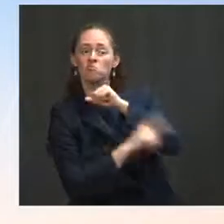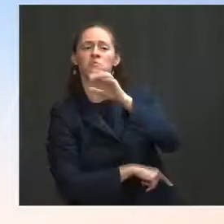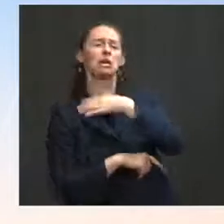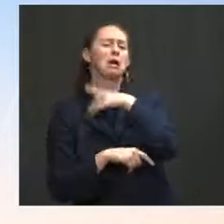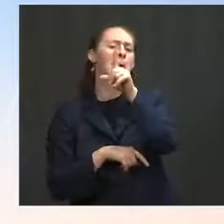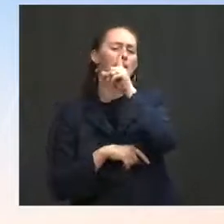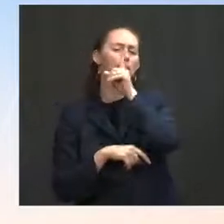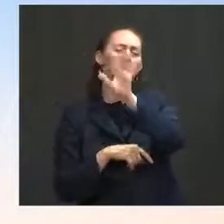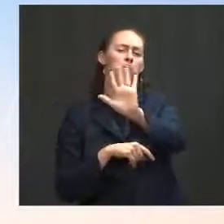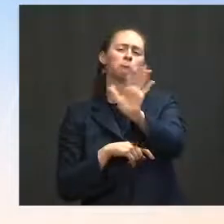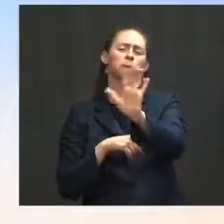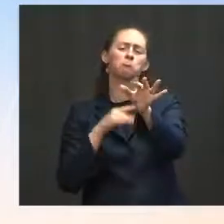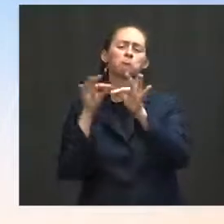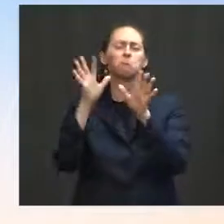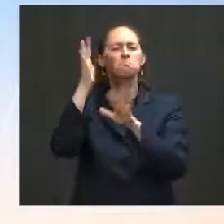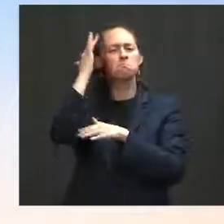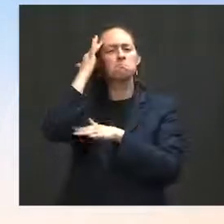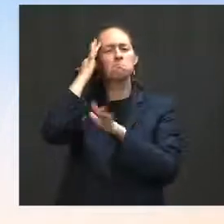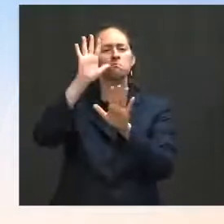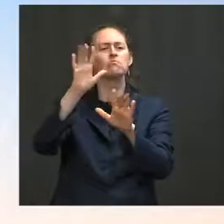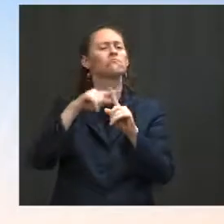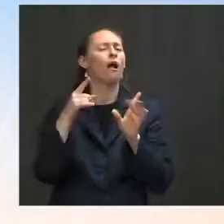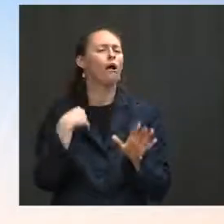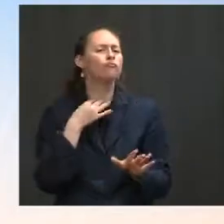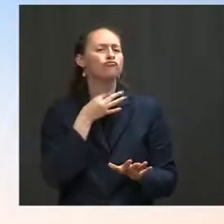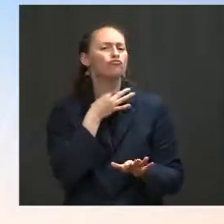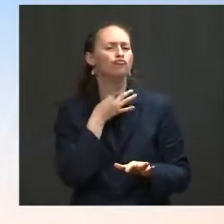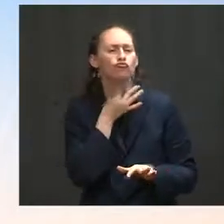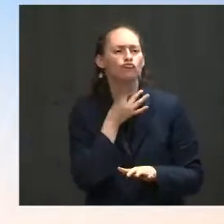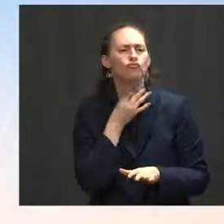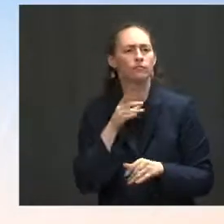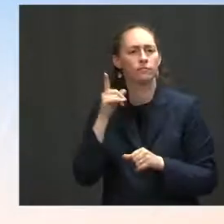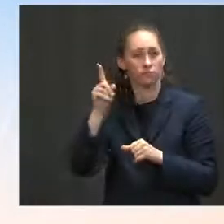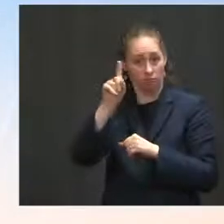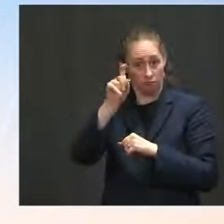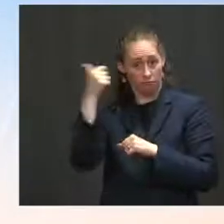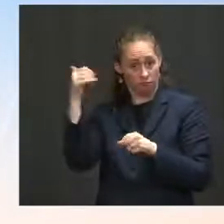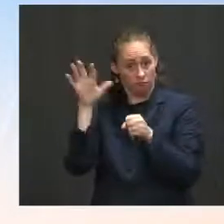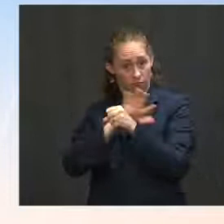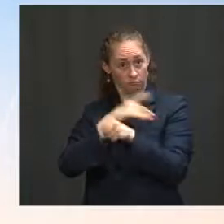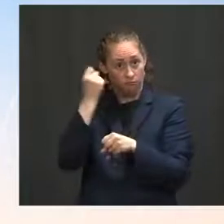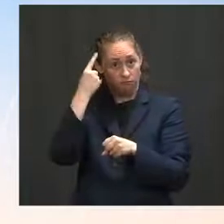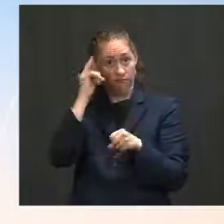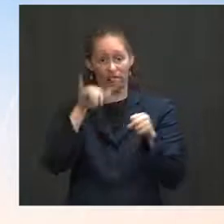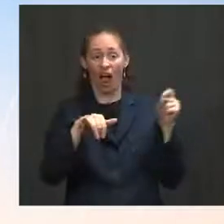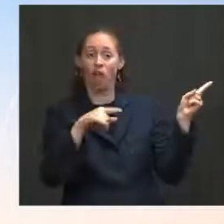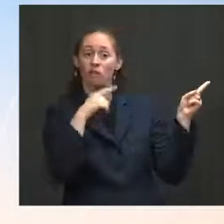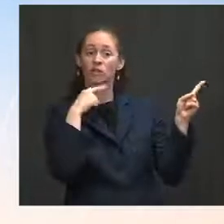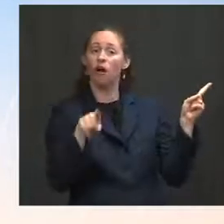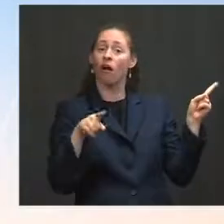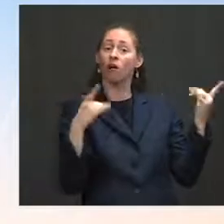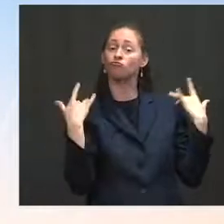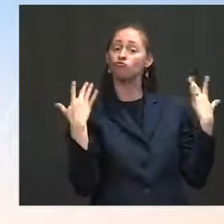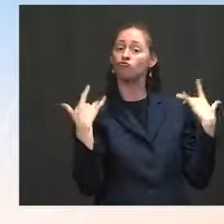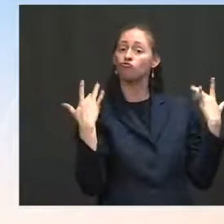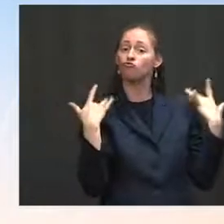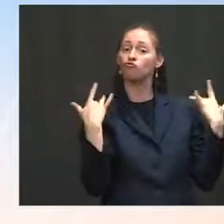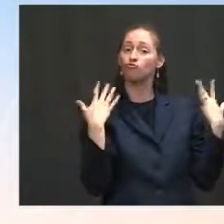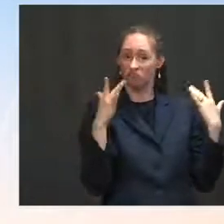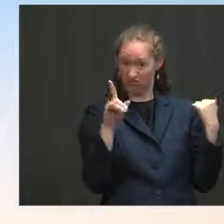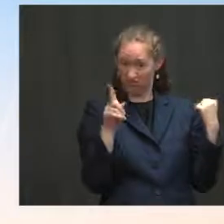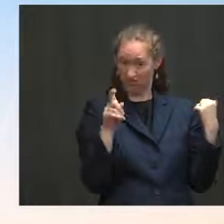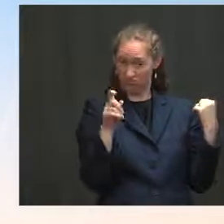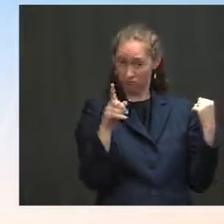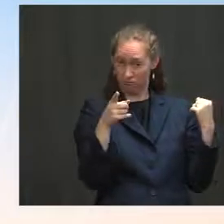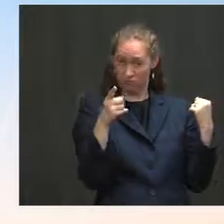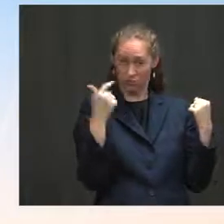that, assuming Russia would not acknowledge such an attack, does he understand that for political consumption, domestic political consumption, and perhaps